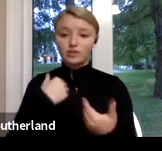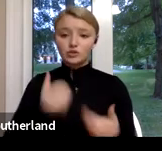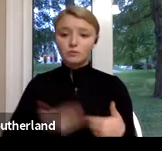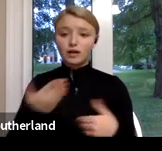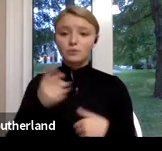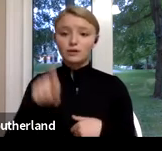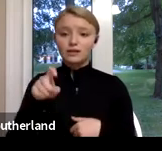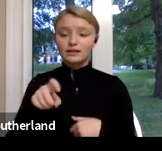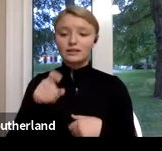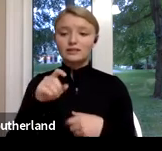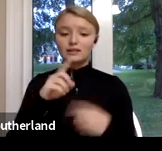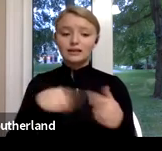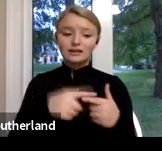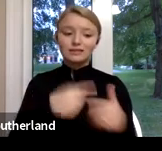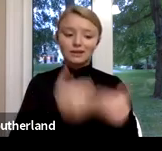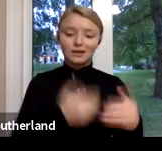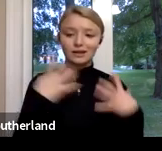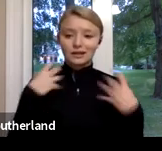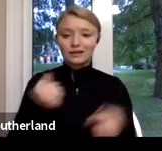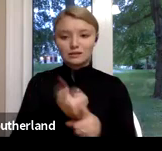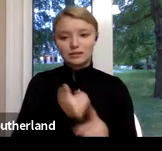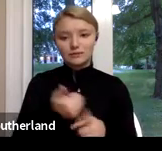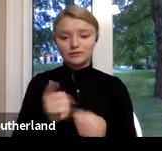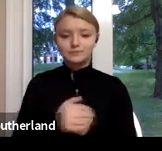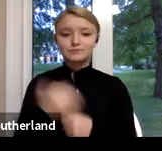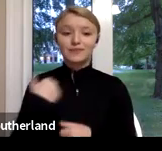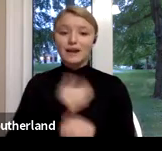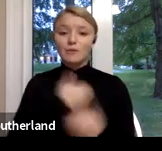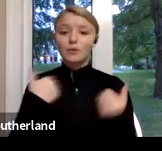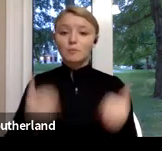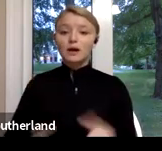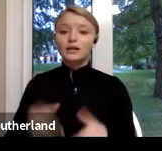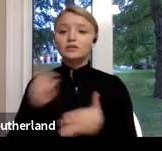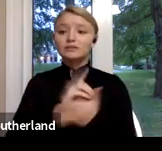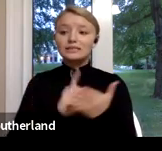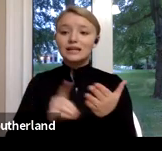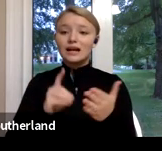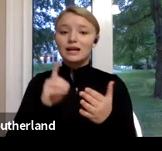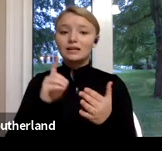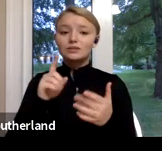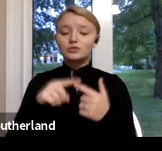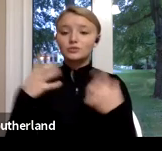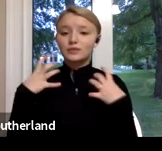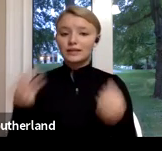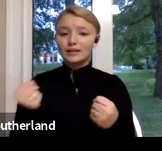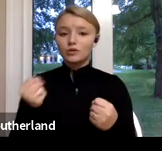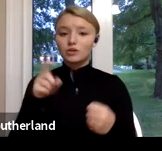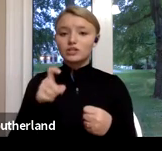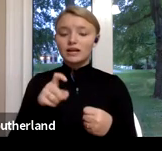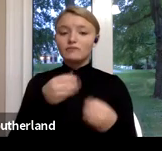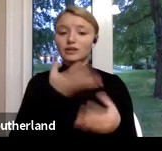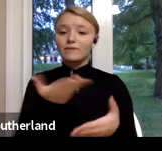itself. Mm-hmm. Yep. Our bodies are designed to heal. We just have to give them what they